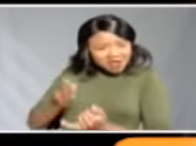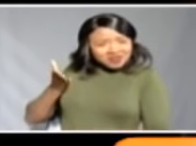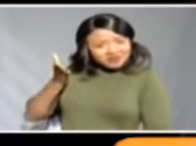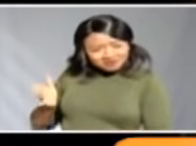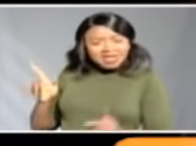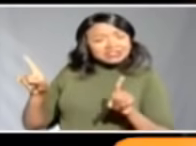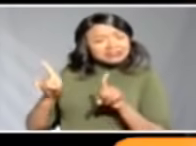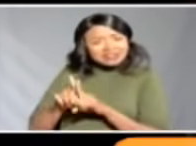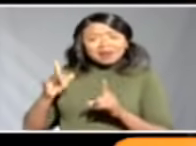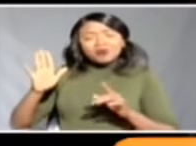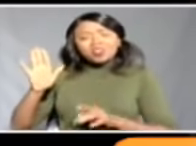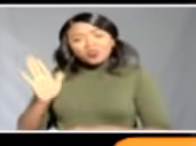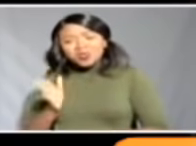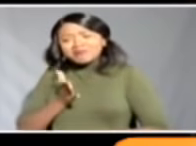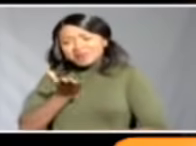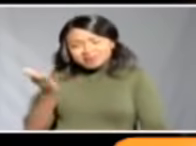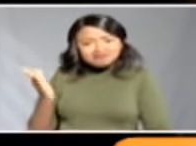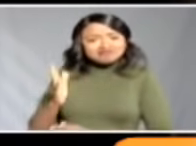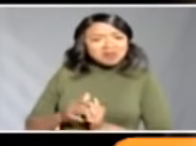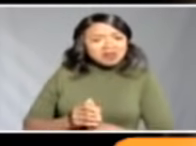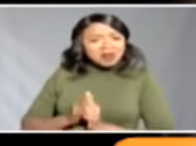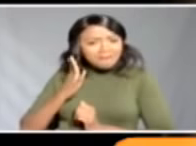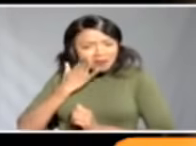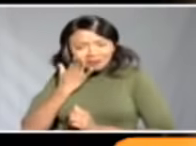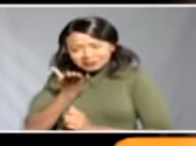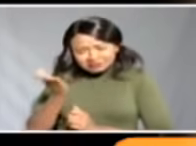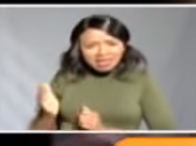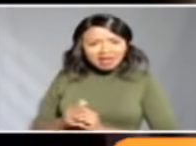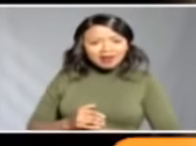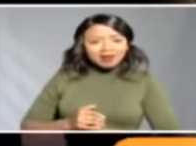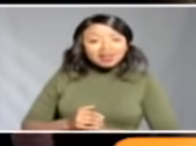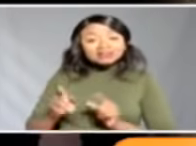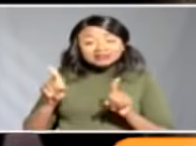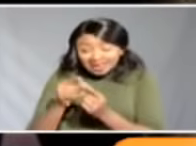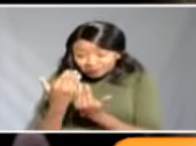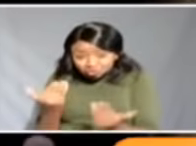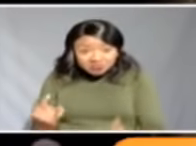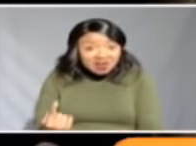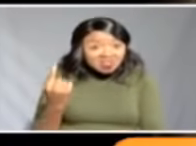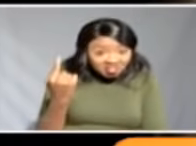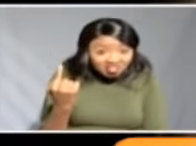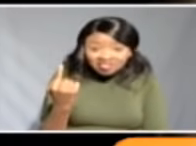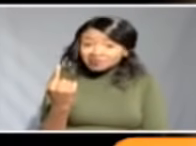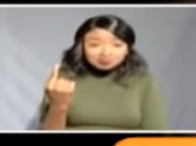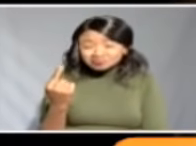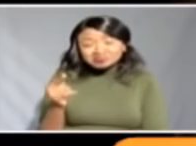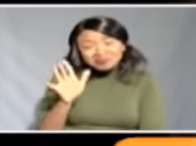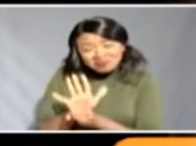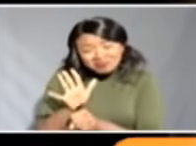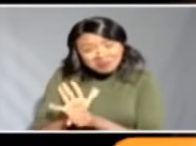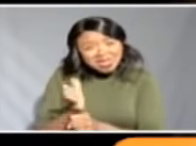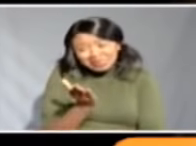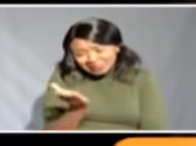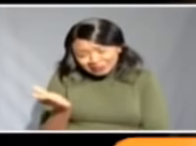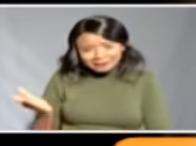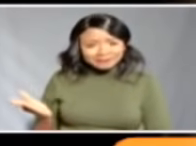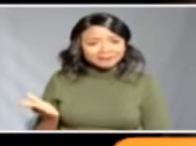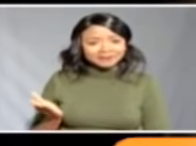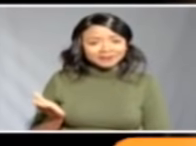mama tunaishi naye hapa wote wawili. Na watoto si huyo mmoja. Tuna